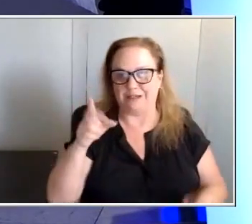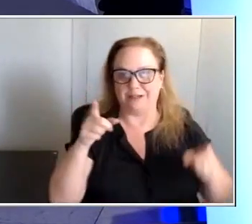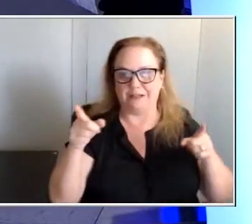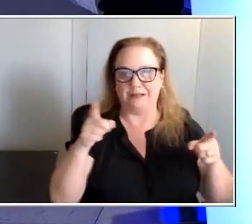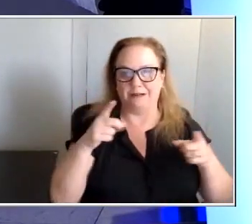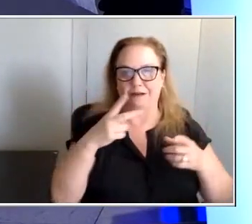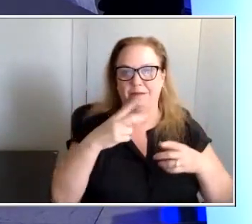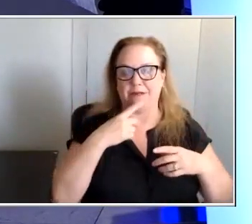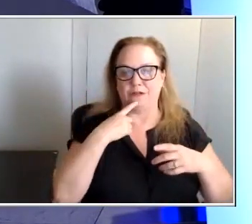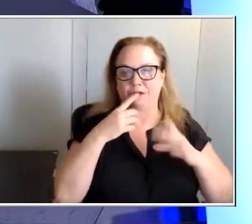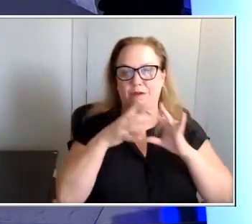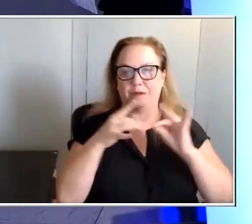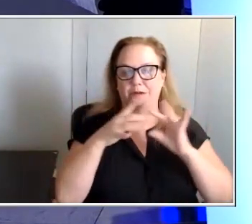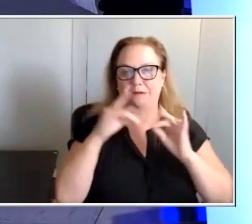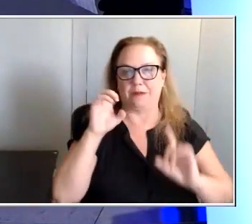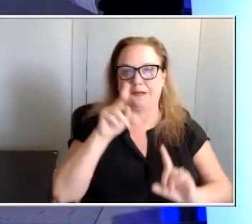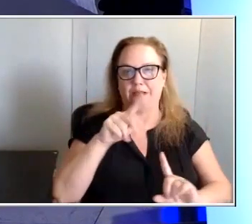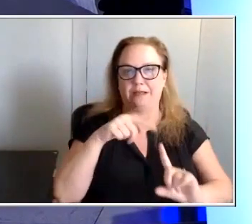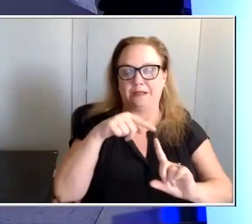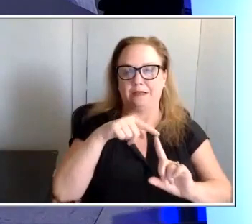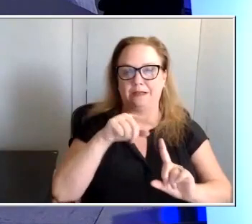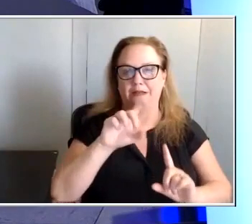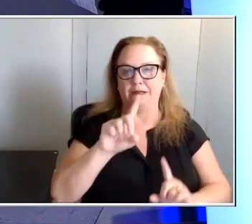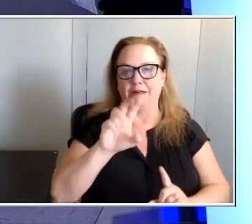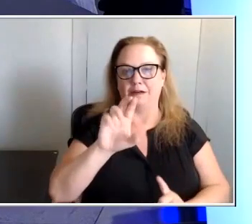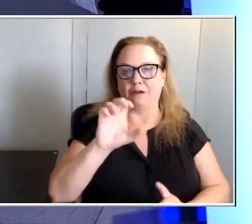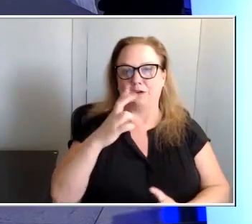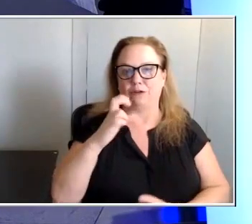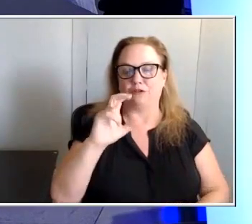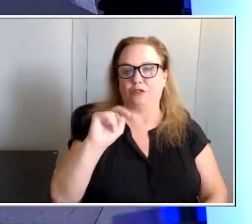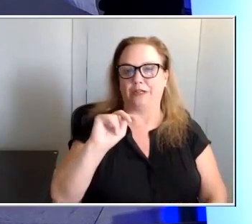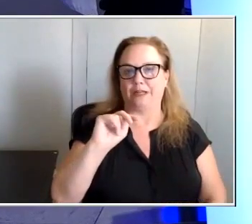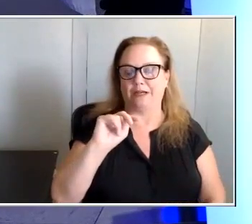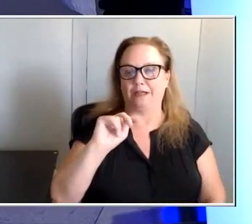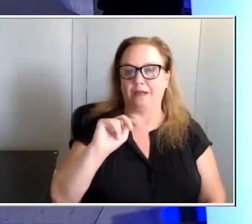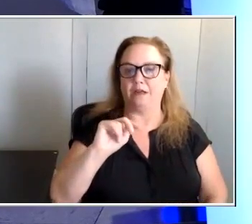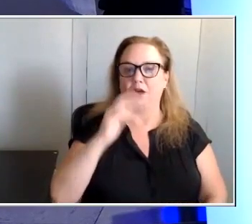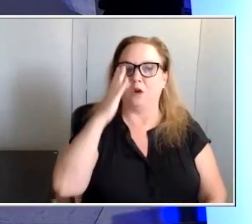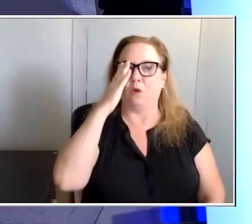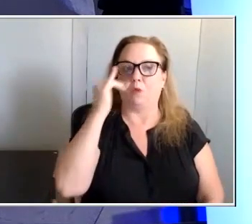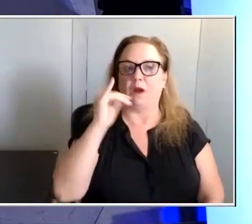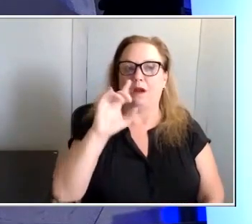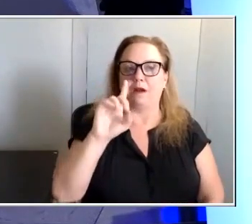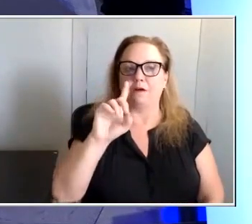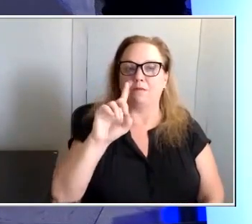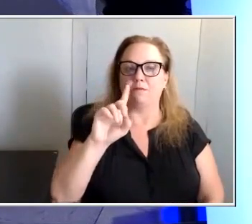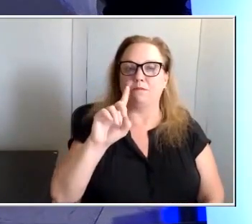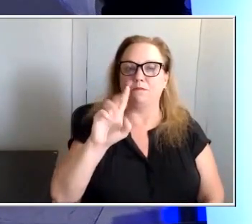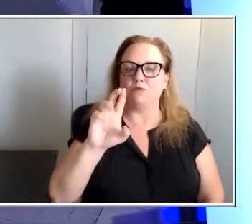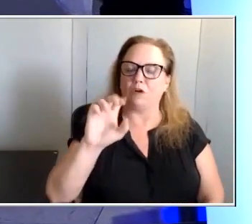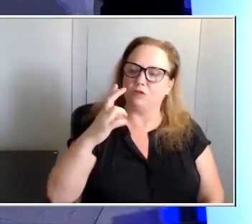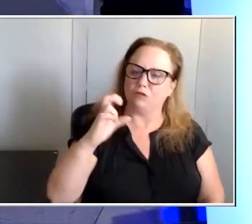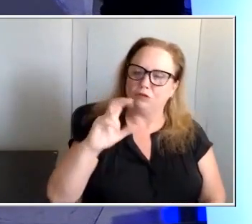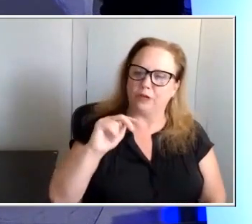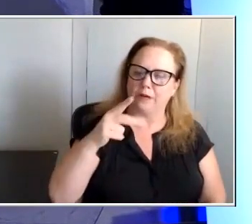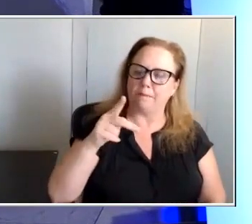correctly. We'll come back to that in just a moment. Dr. Chen, tell us why prostate cancer is so common.